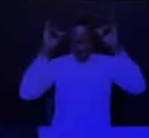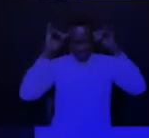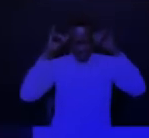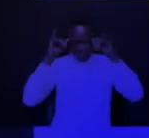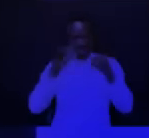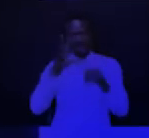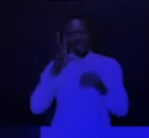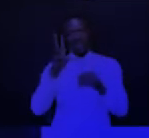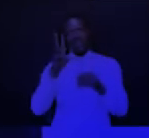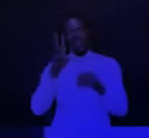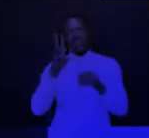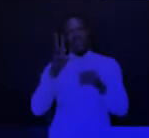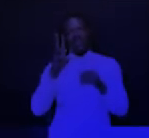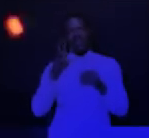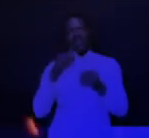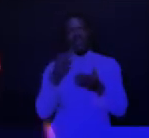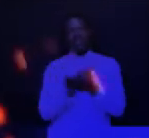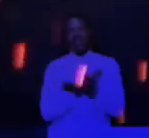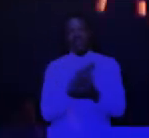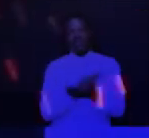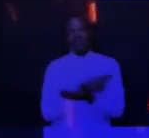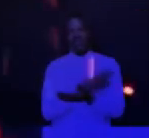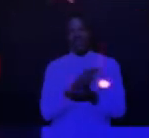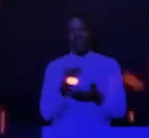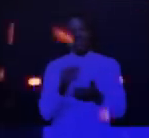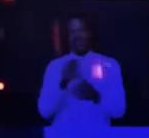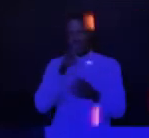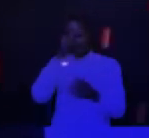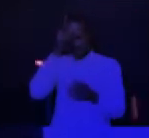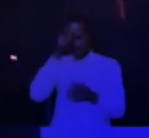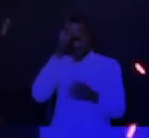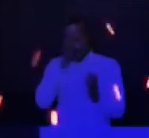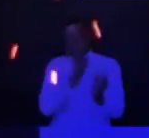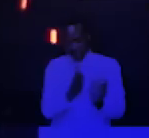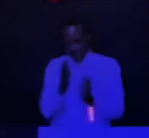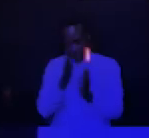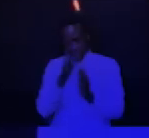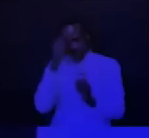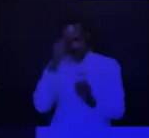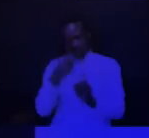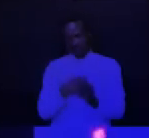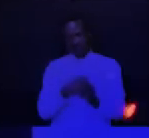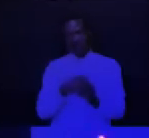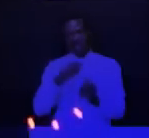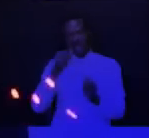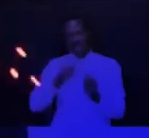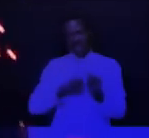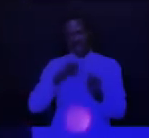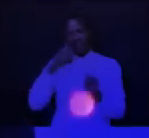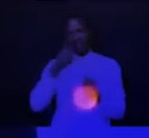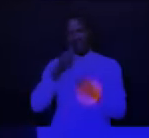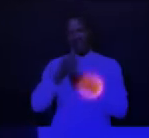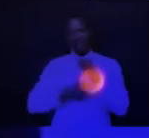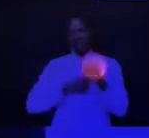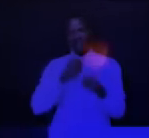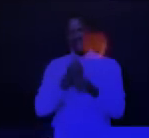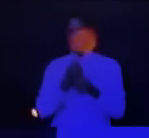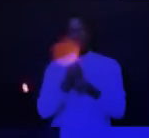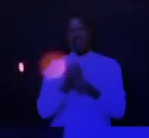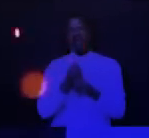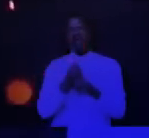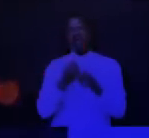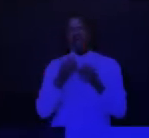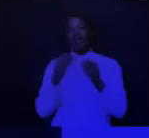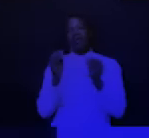sheep, and some poultry were prepared for me. And every 10 days, an abundant supply